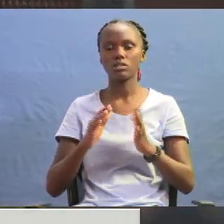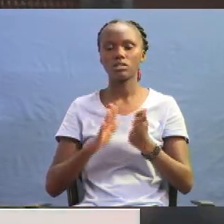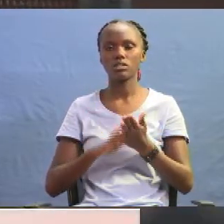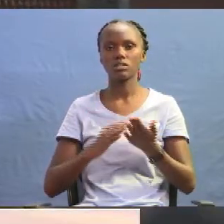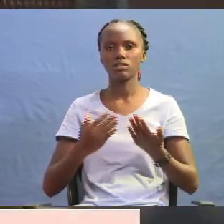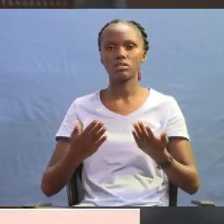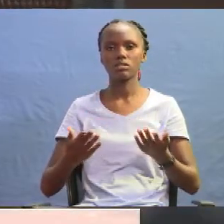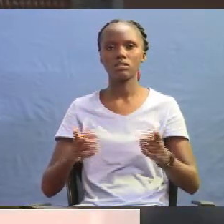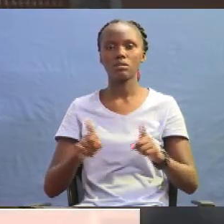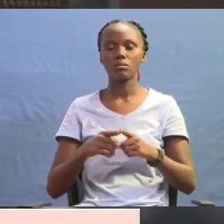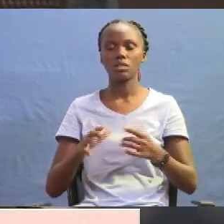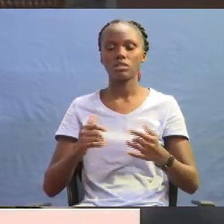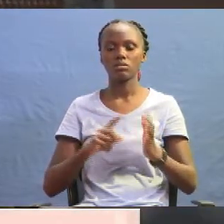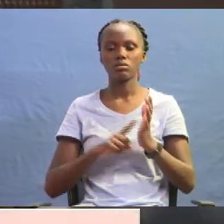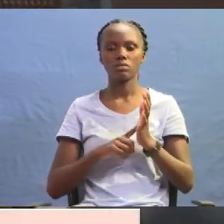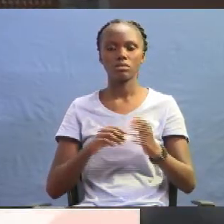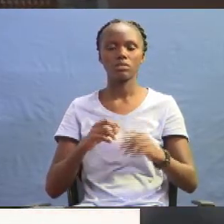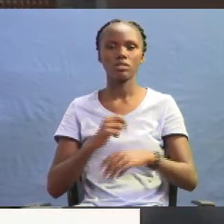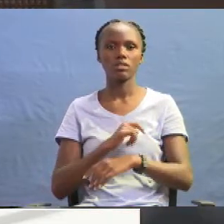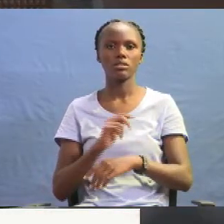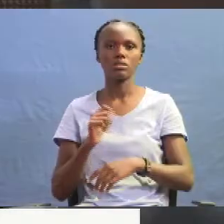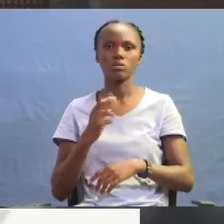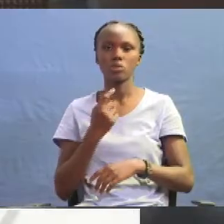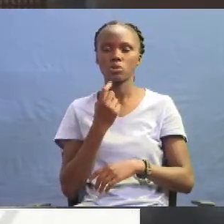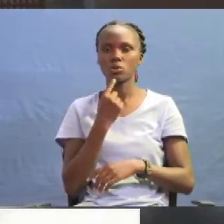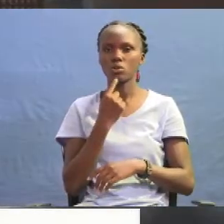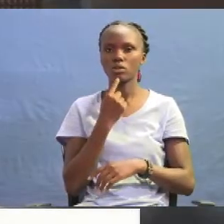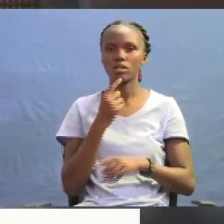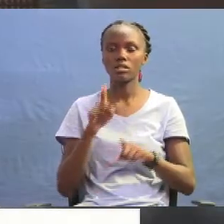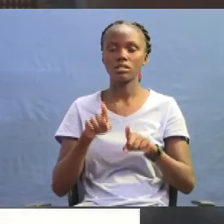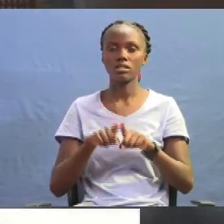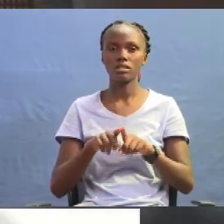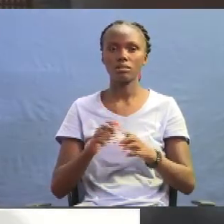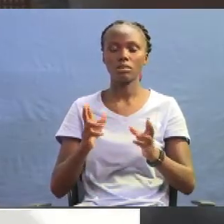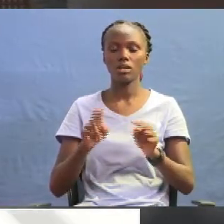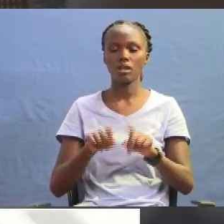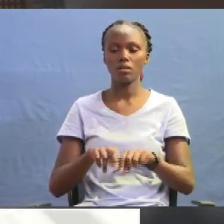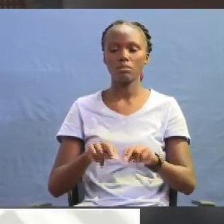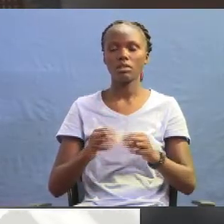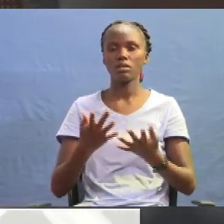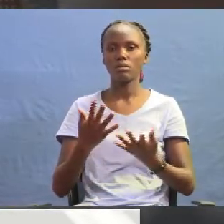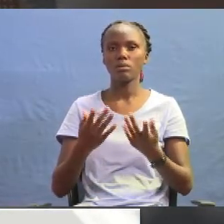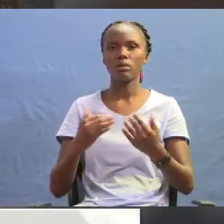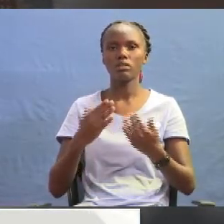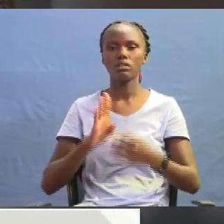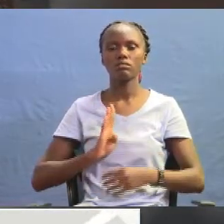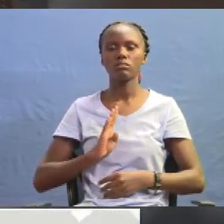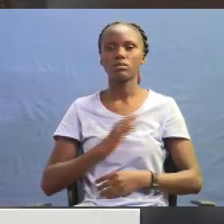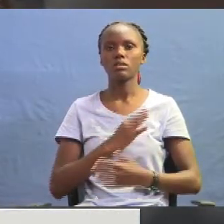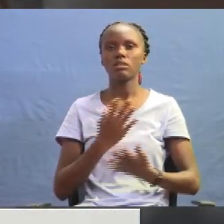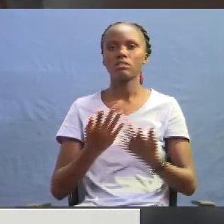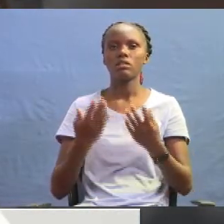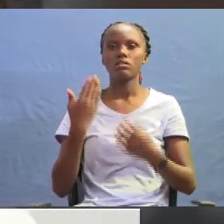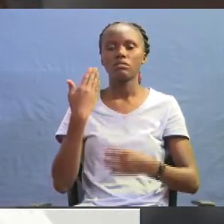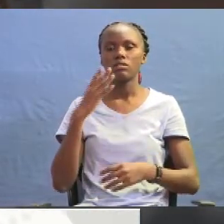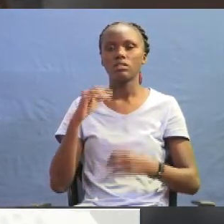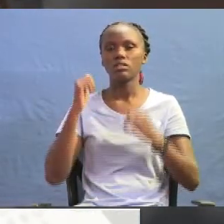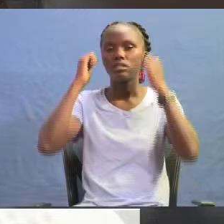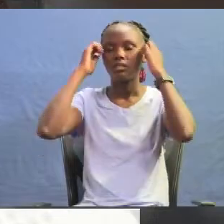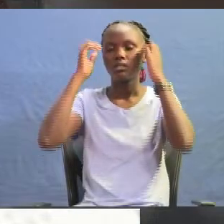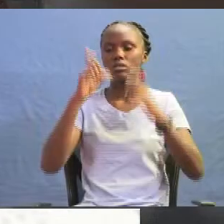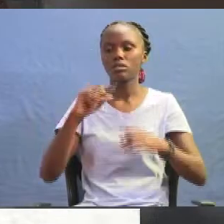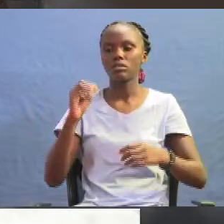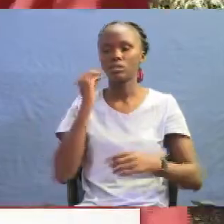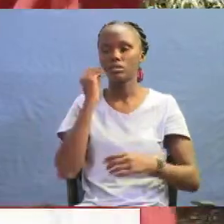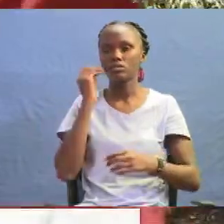also follows incidents in Taraj Secondary School in Turkana and Kewa High School in Bomet, where their dormitories were set on fire, sending students home till